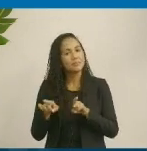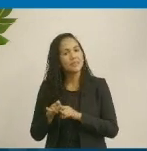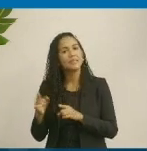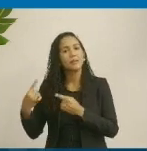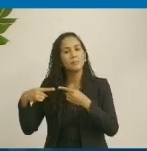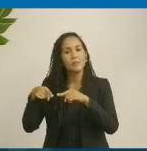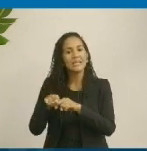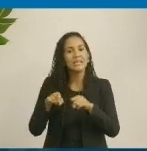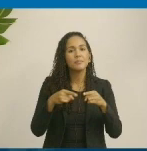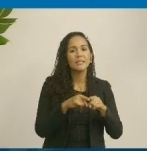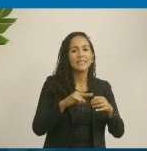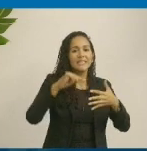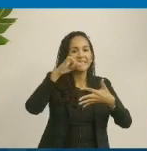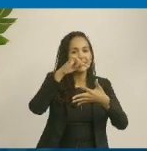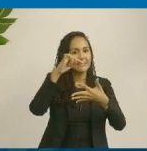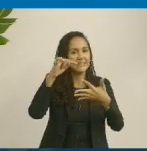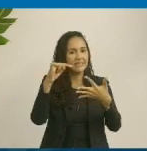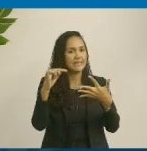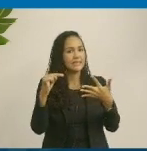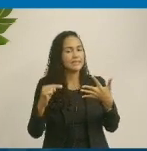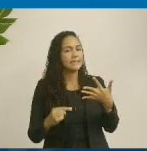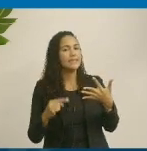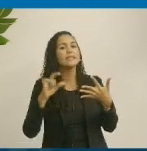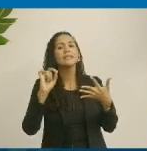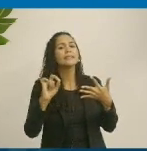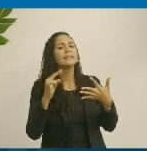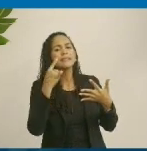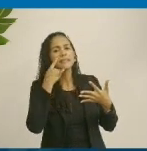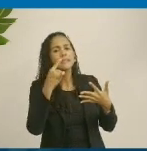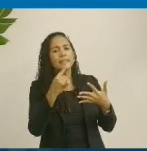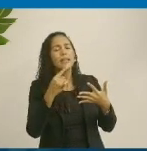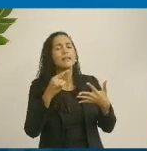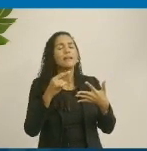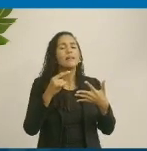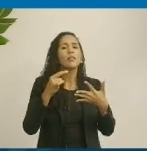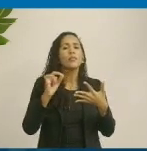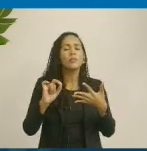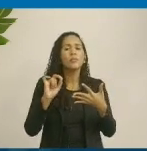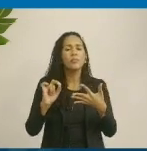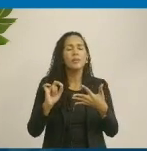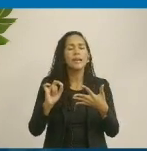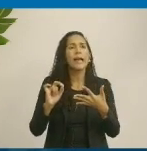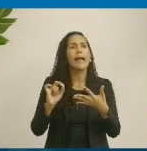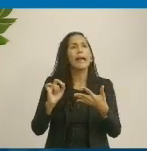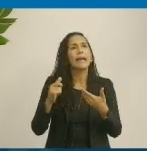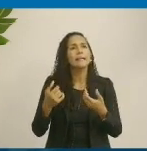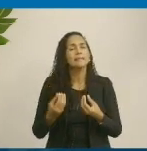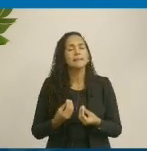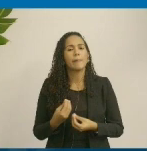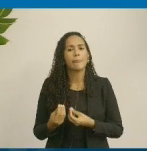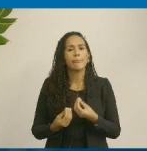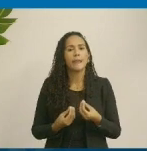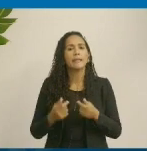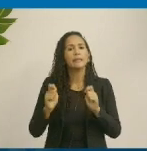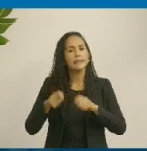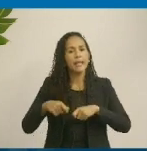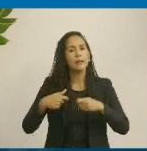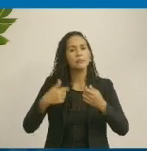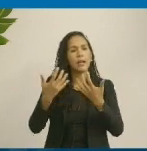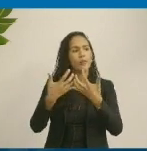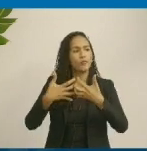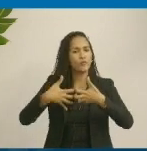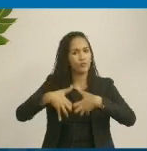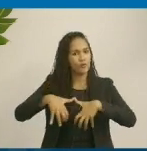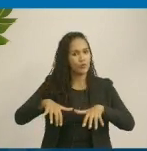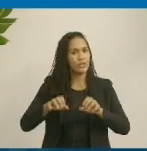here are part of what they thought would work for them. I have to say that this is a project that brings together all